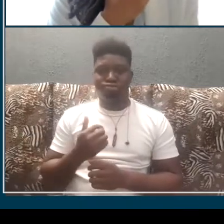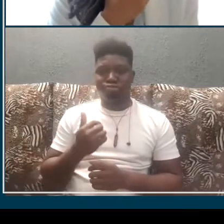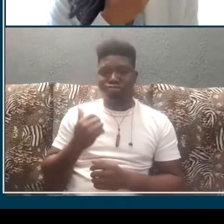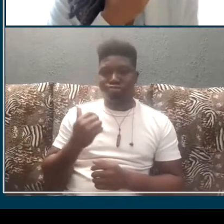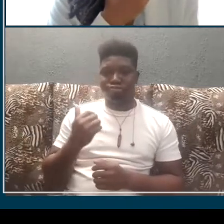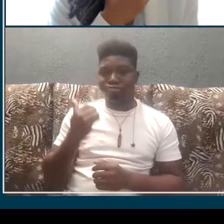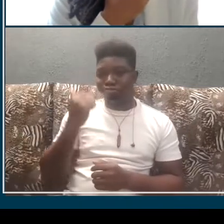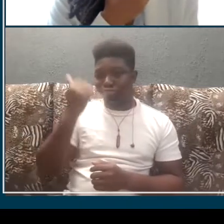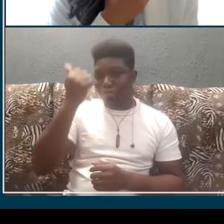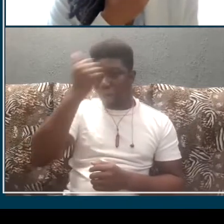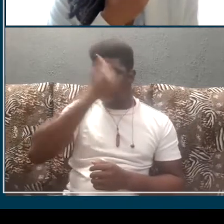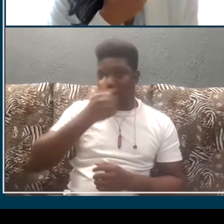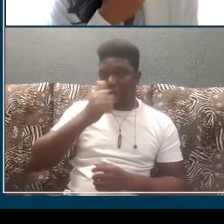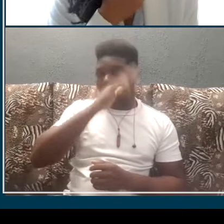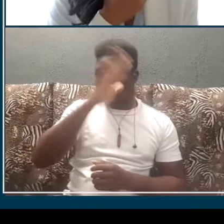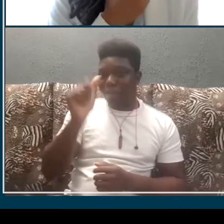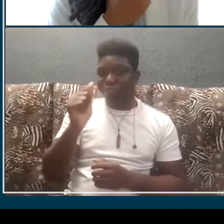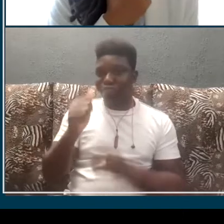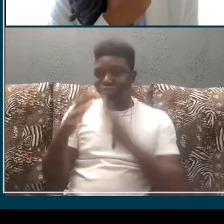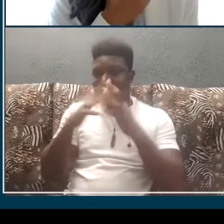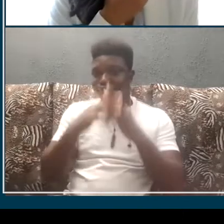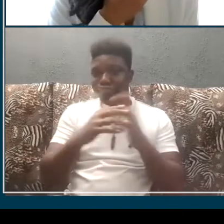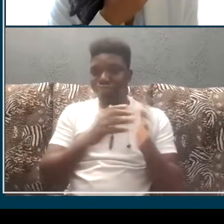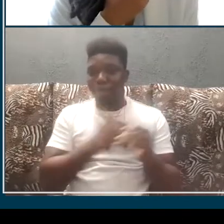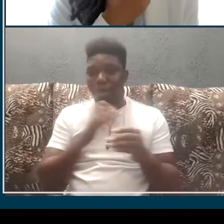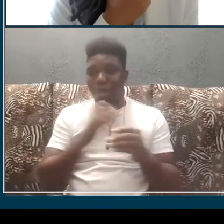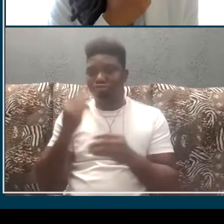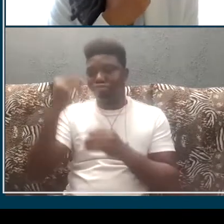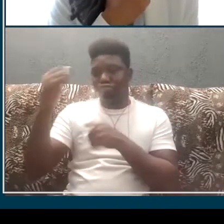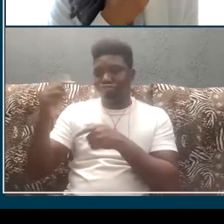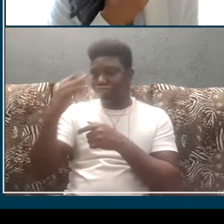I am woman, and my experience and